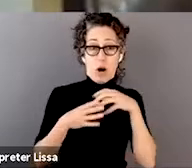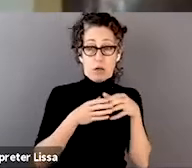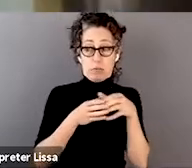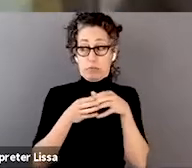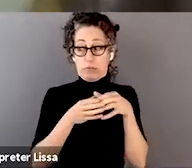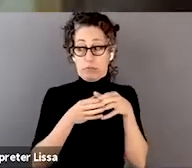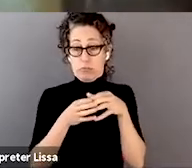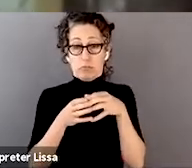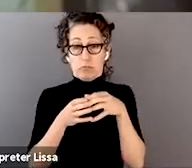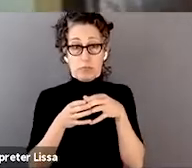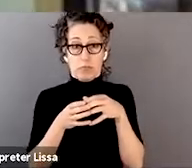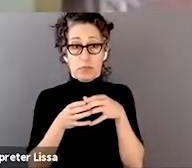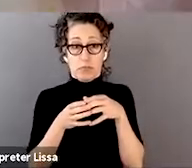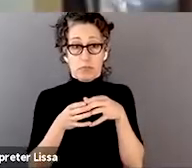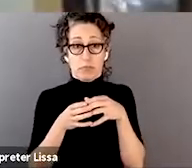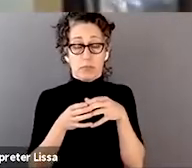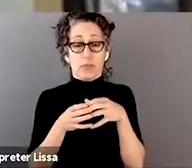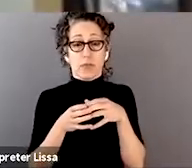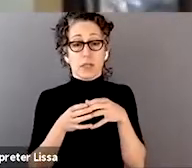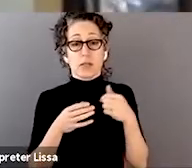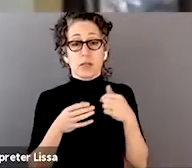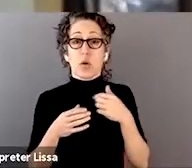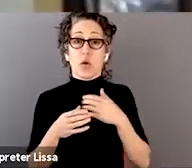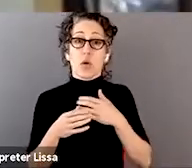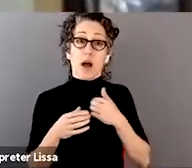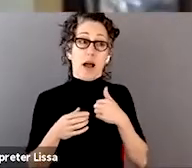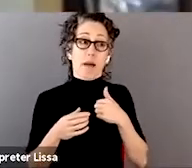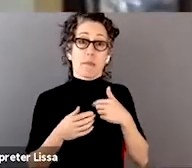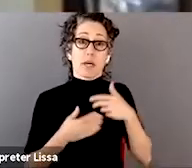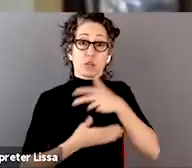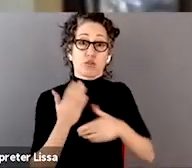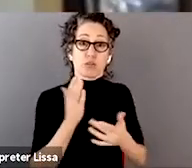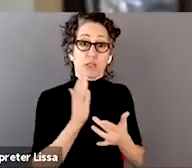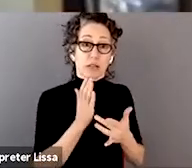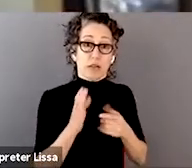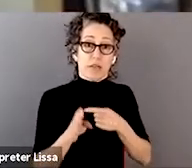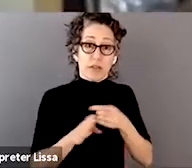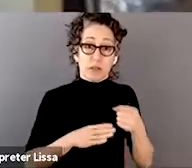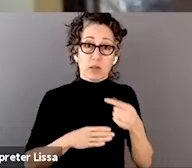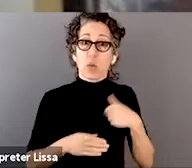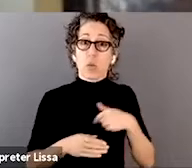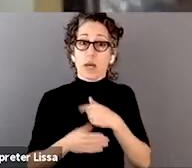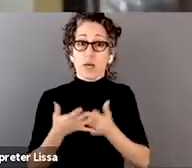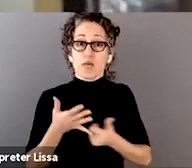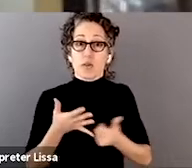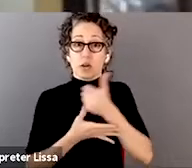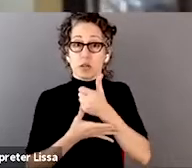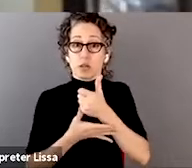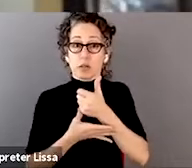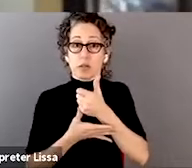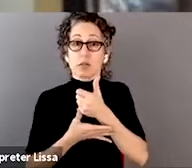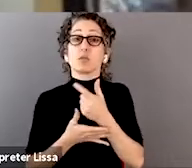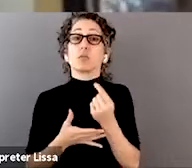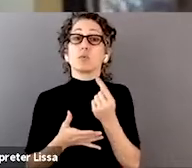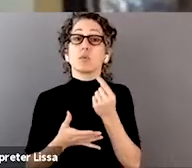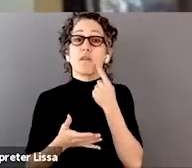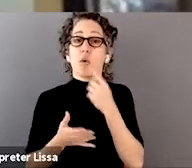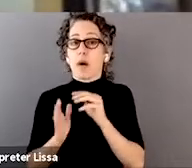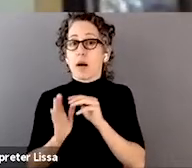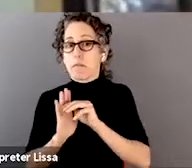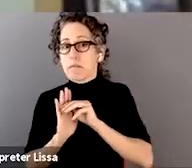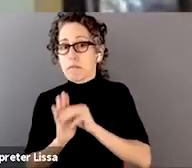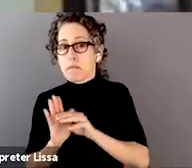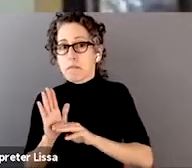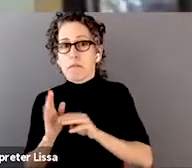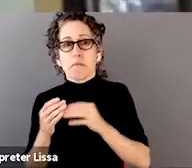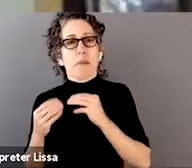operate, sort of social and technical fields, we tend to prioritize things that make methodological innovations, that make technical innovations, and